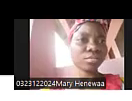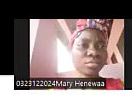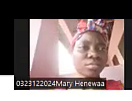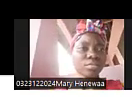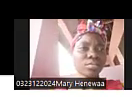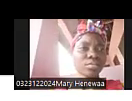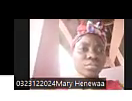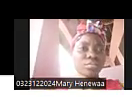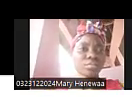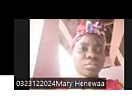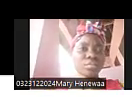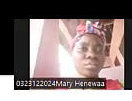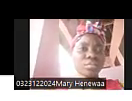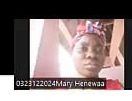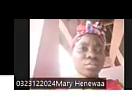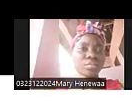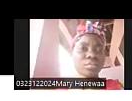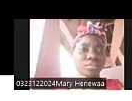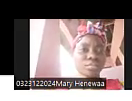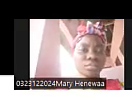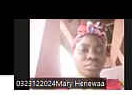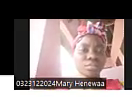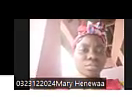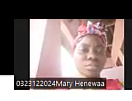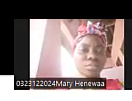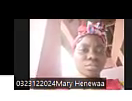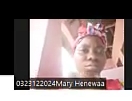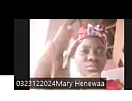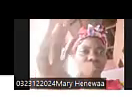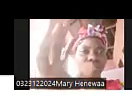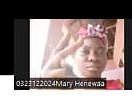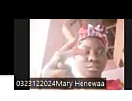How do you sign M? How do you sign M?